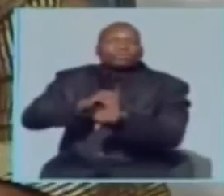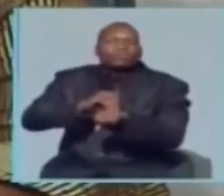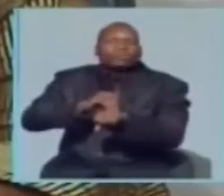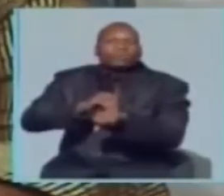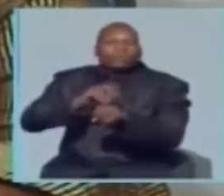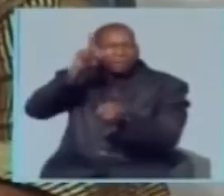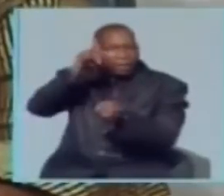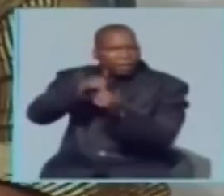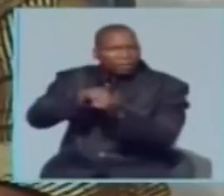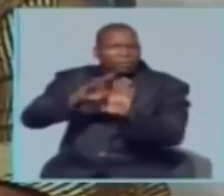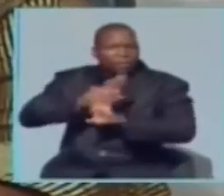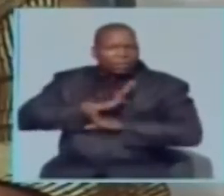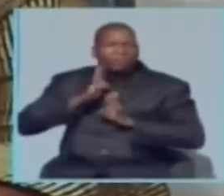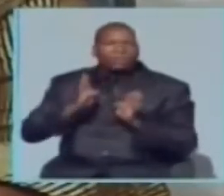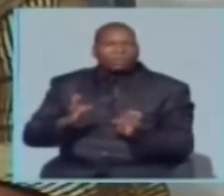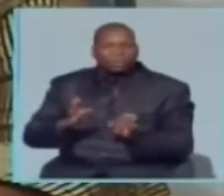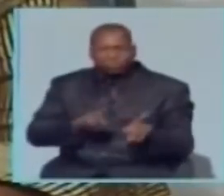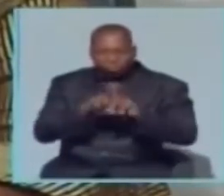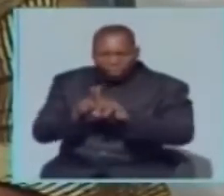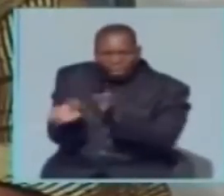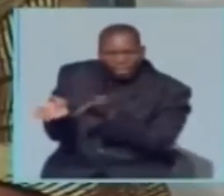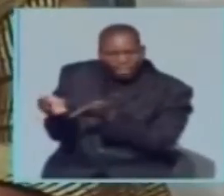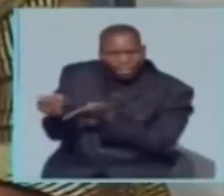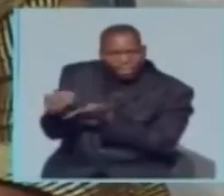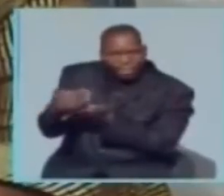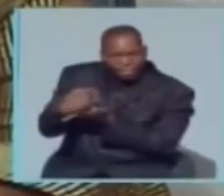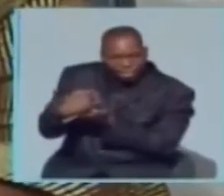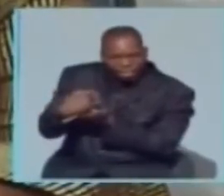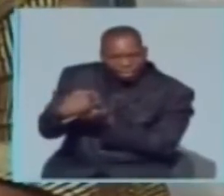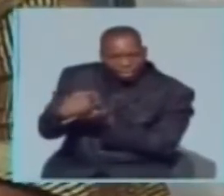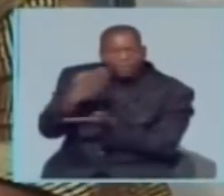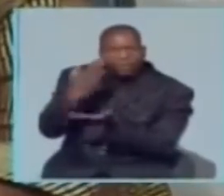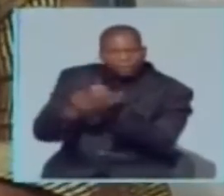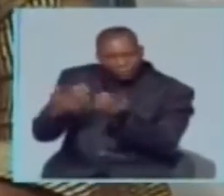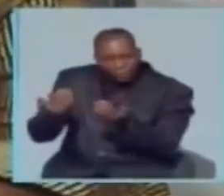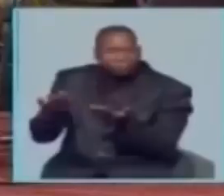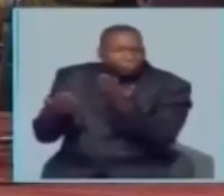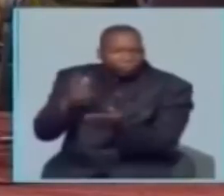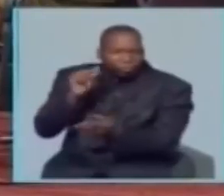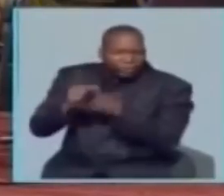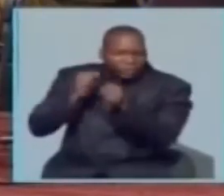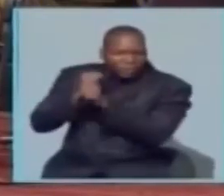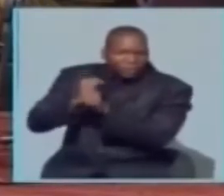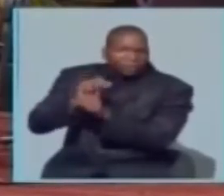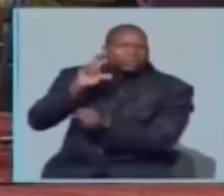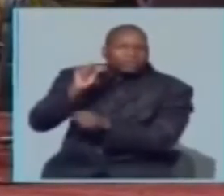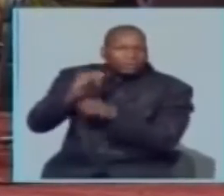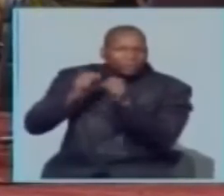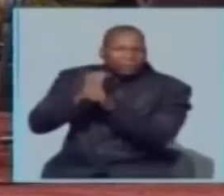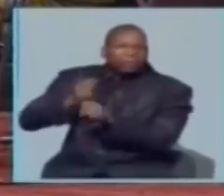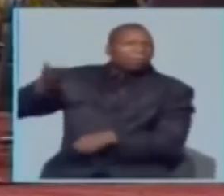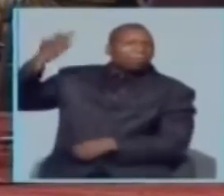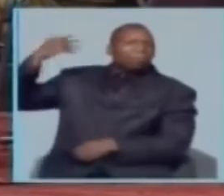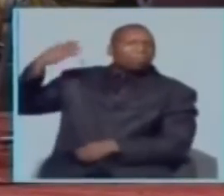to participate and create wealth. Yes, there are some things that could have been done 20 years ago, 30 years ago, 10 years